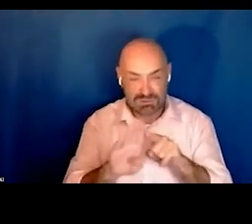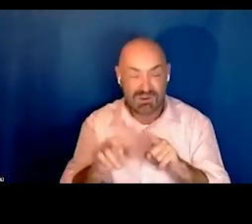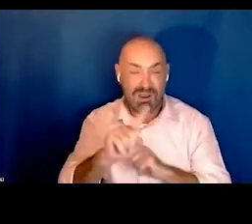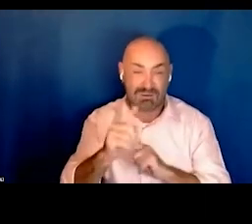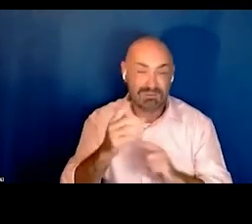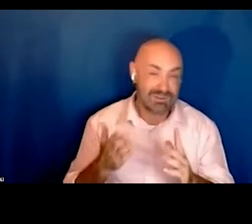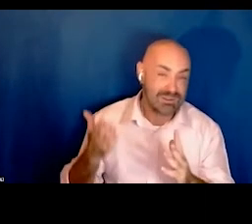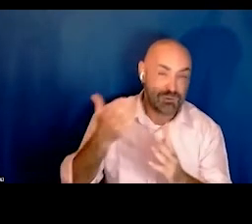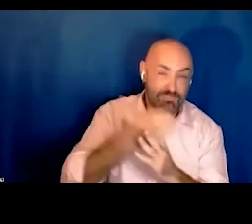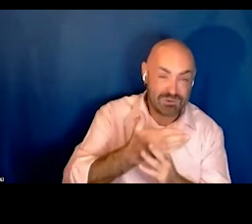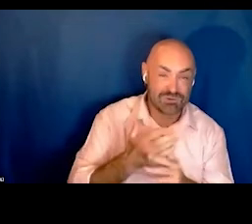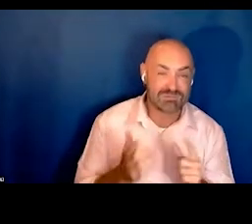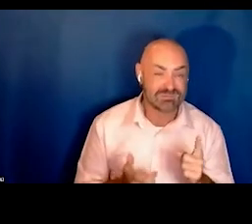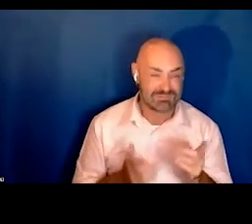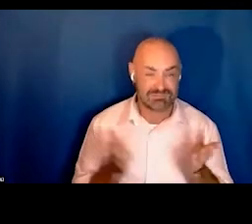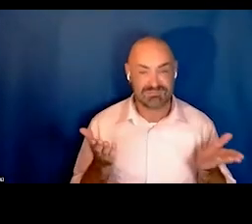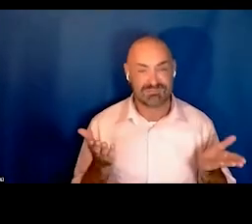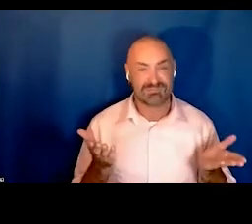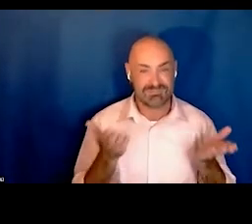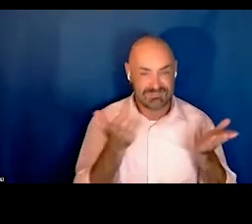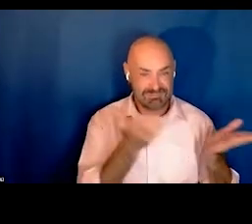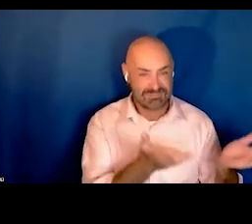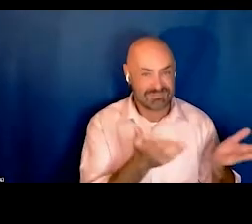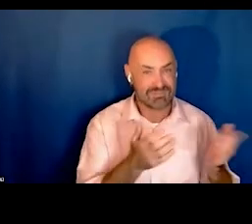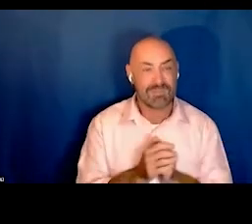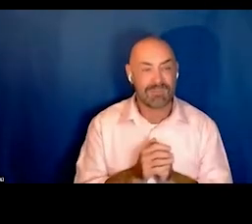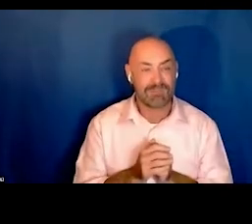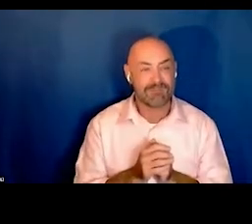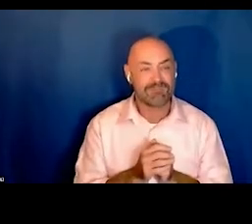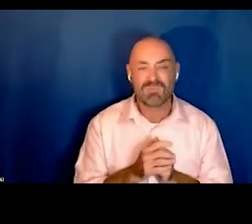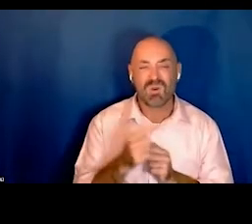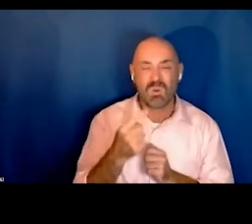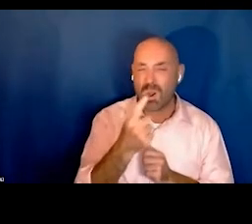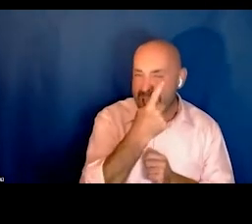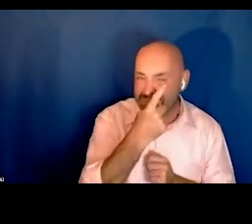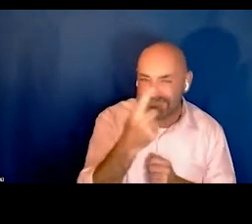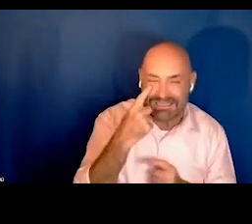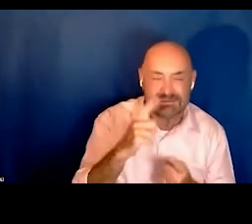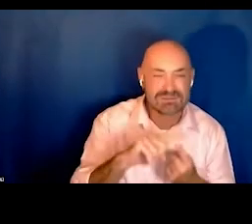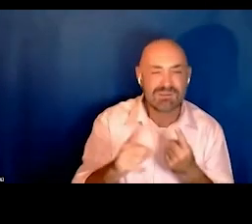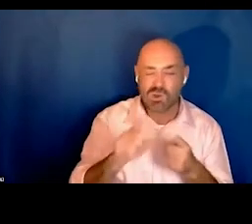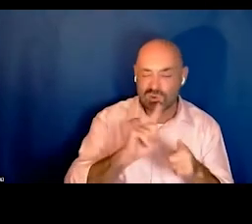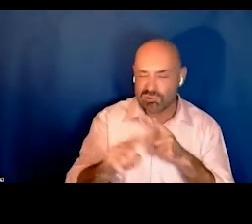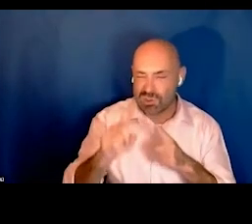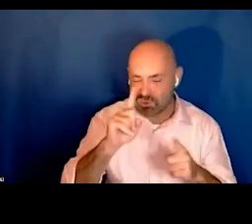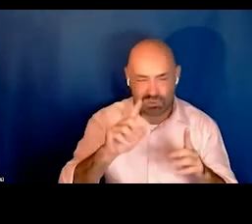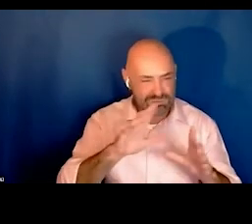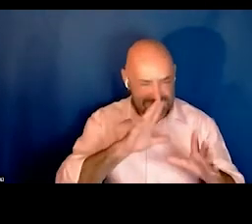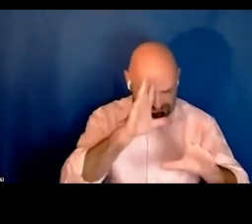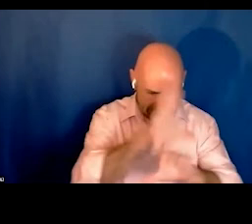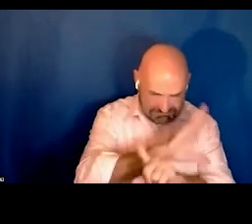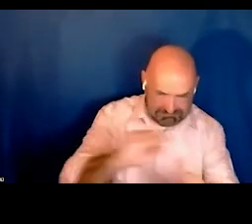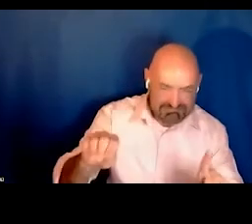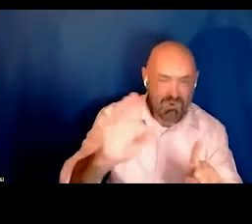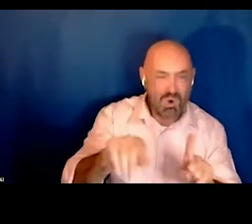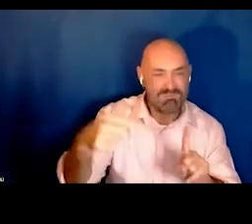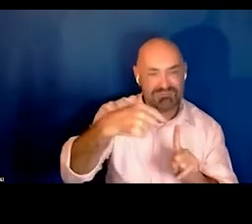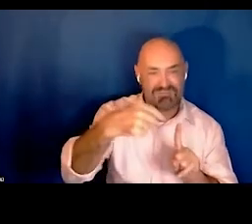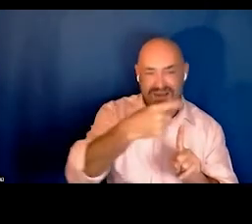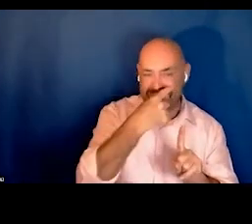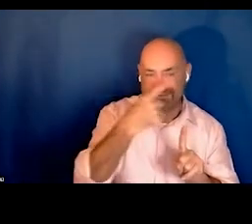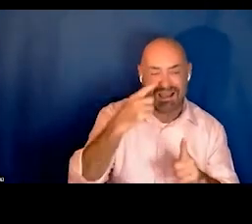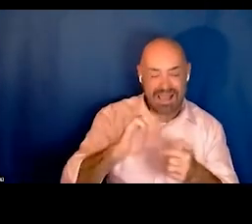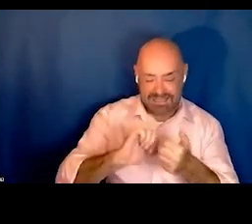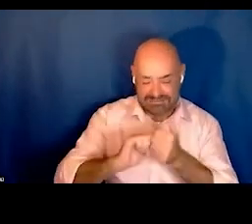design. So what we're doing is looking at evidence, trying to raise awareness of that evidence, and also